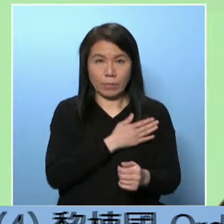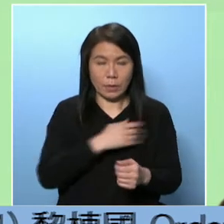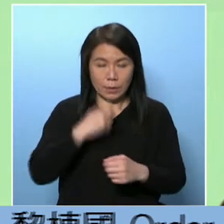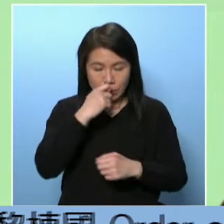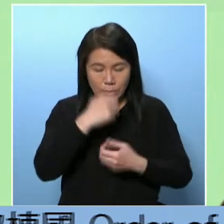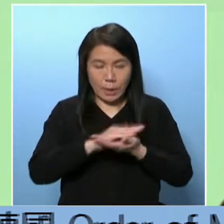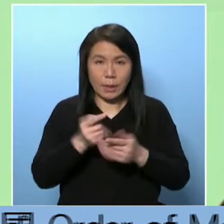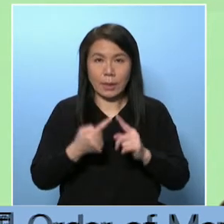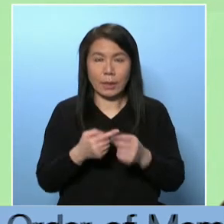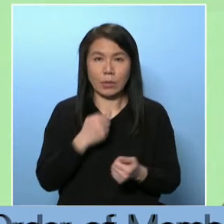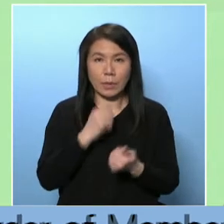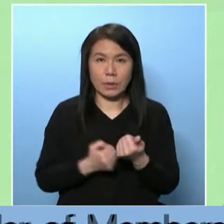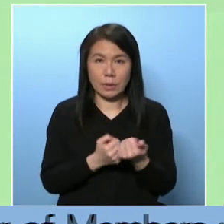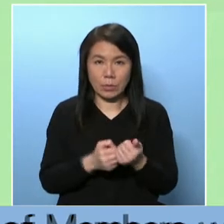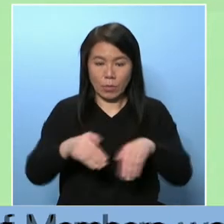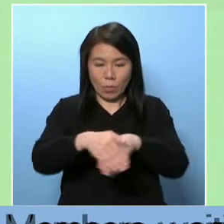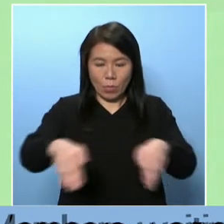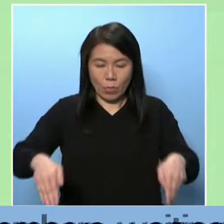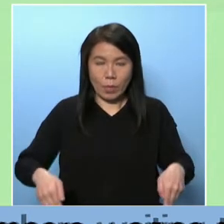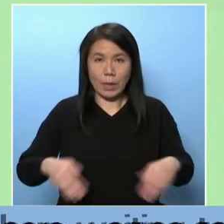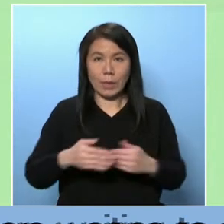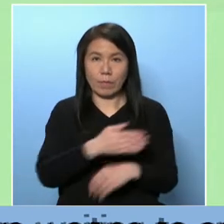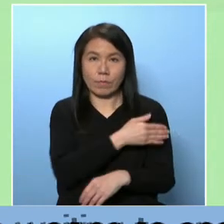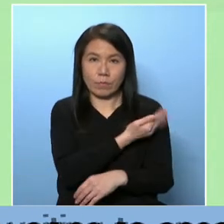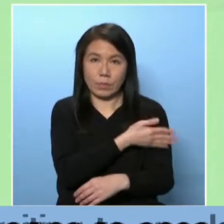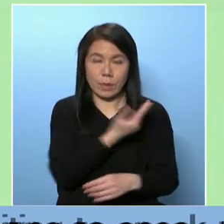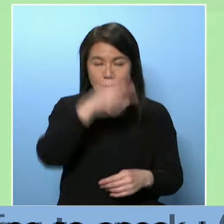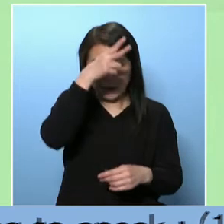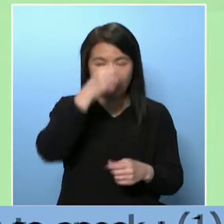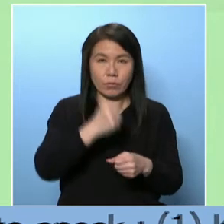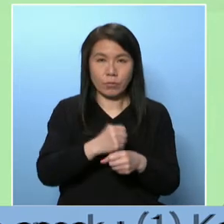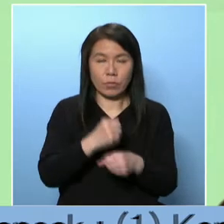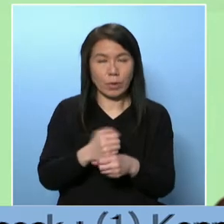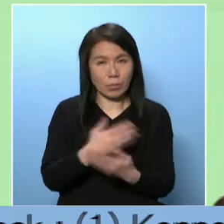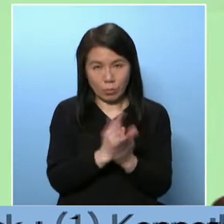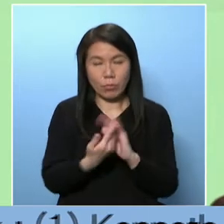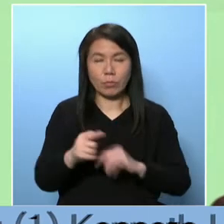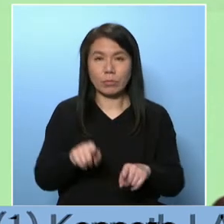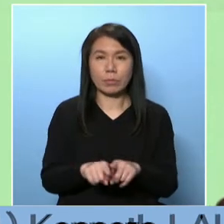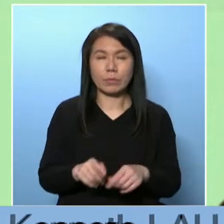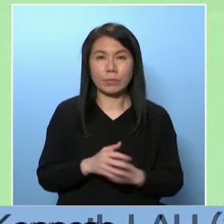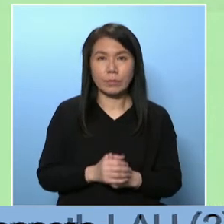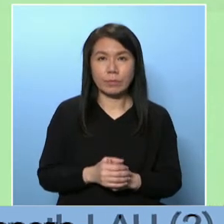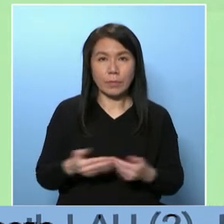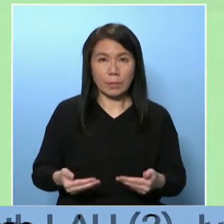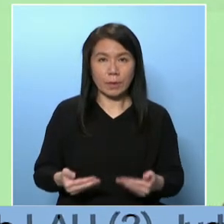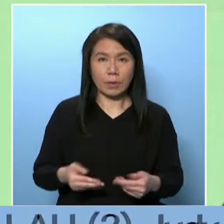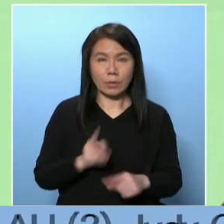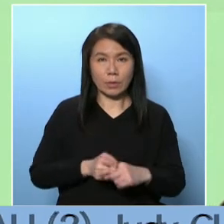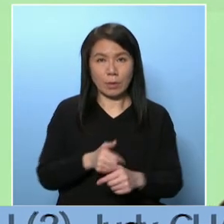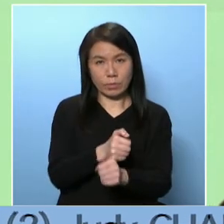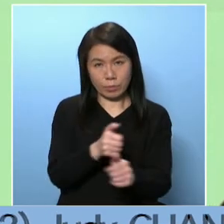testing staff, and also for those working at the front line to support the mandatory